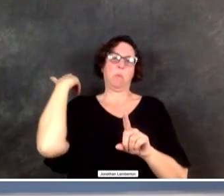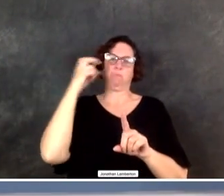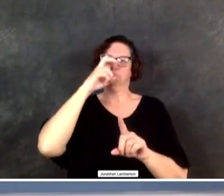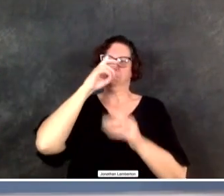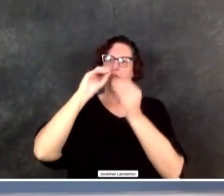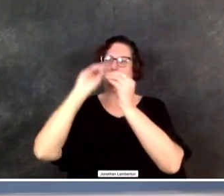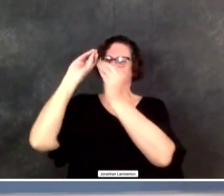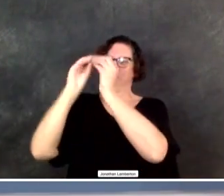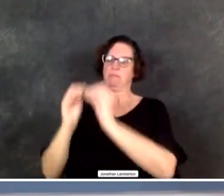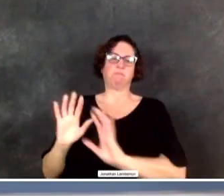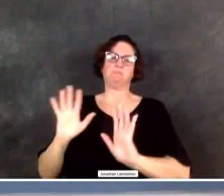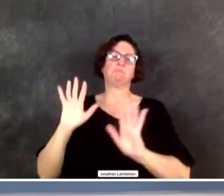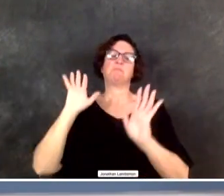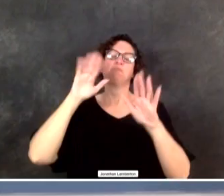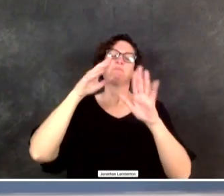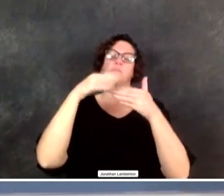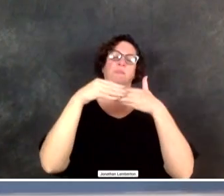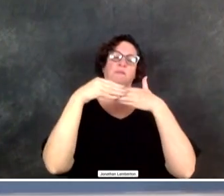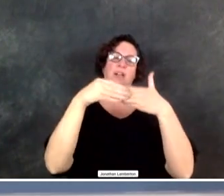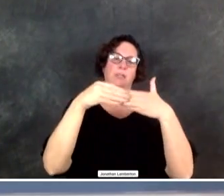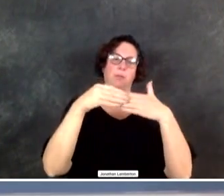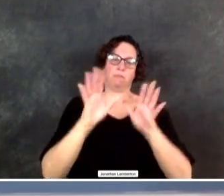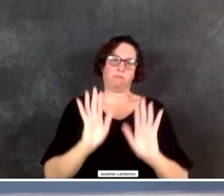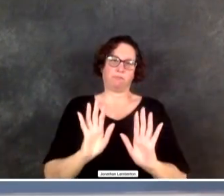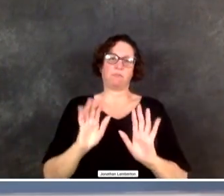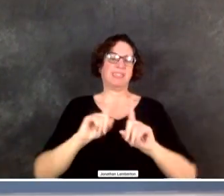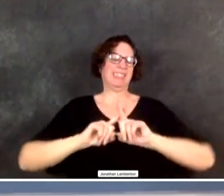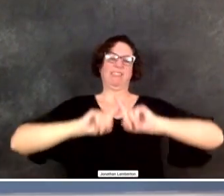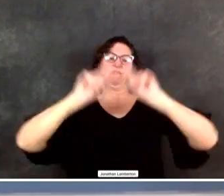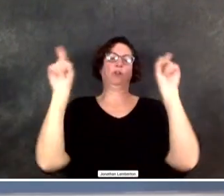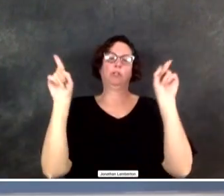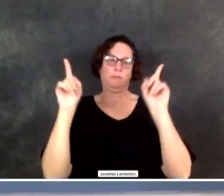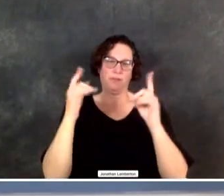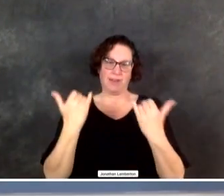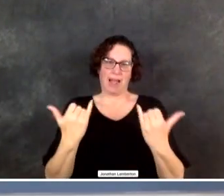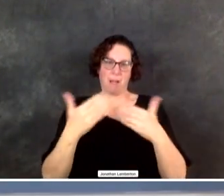is happening, but it doesn't look like it was happening even last semester.